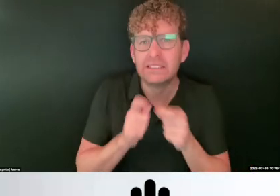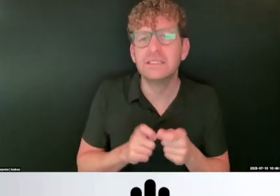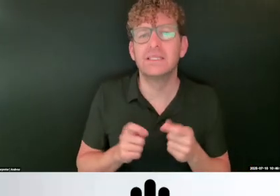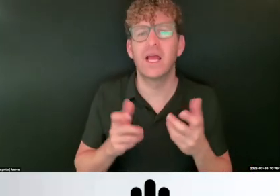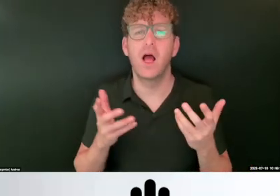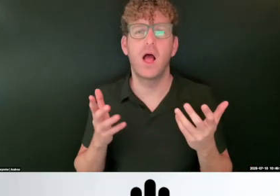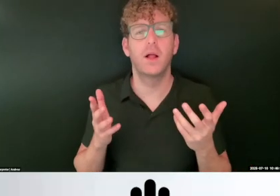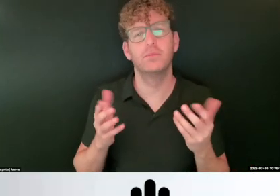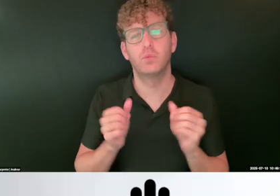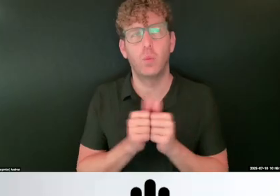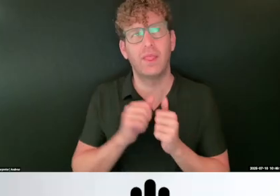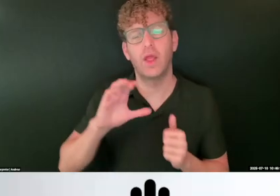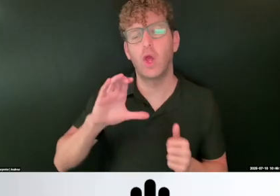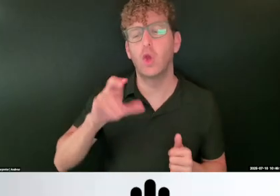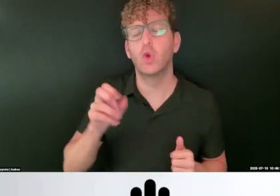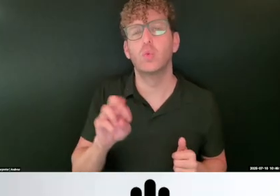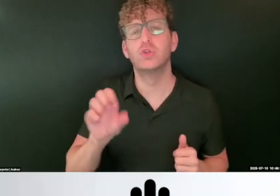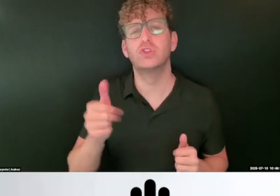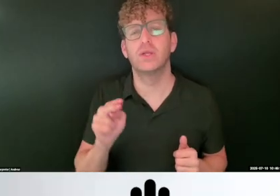you. Sure.